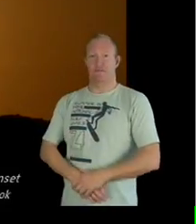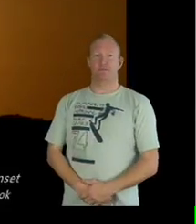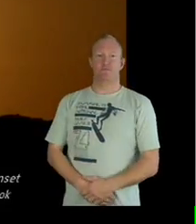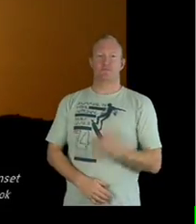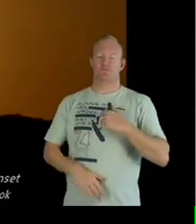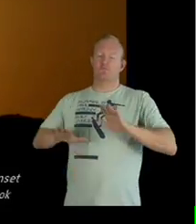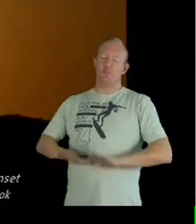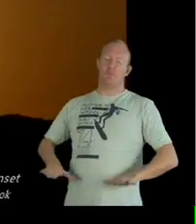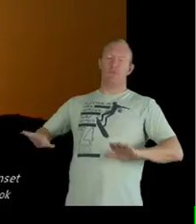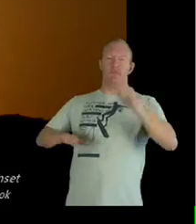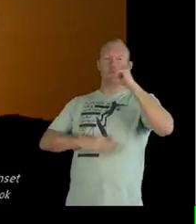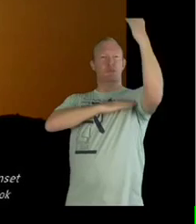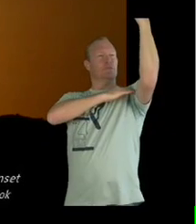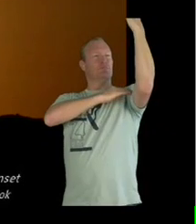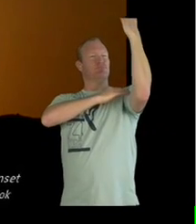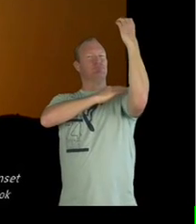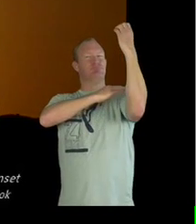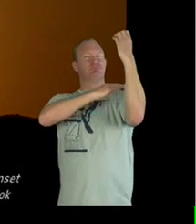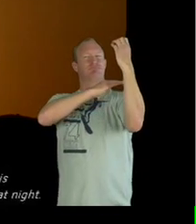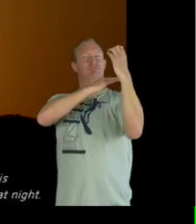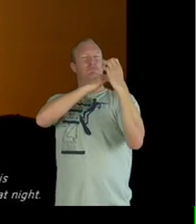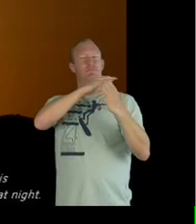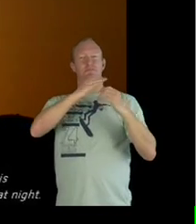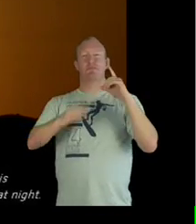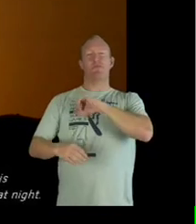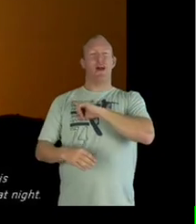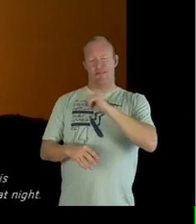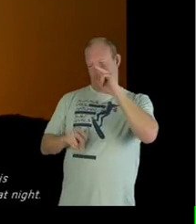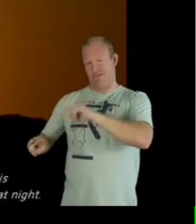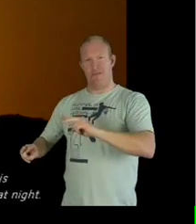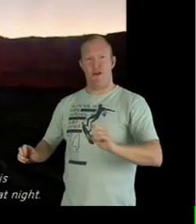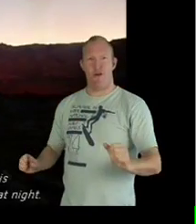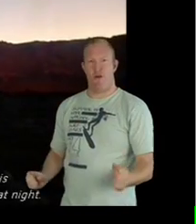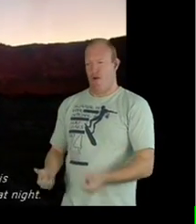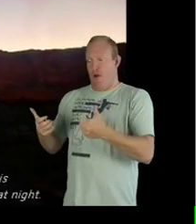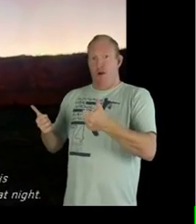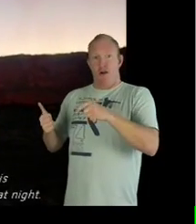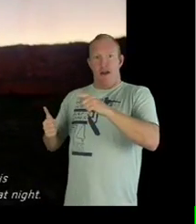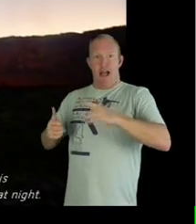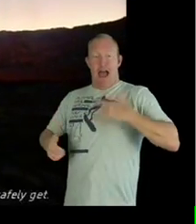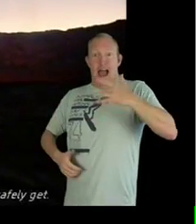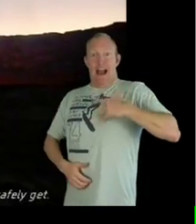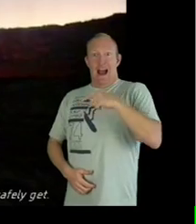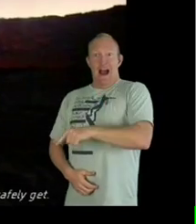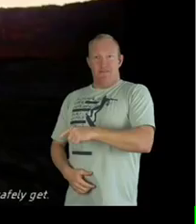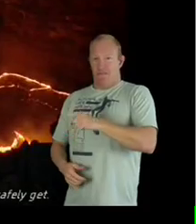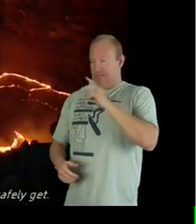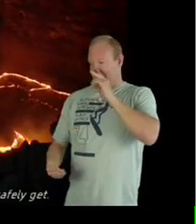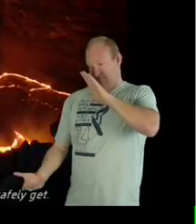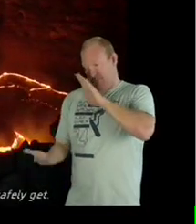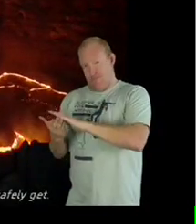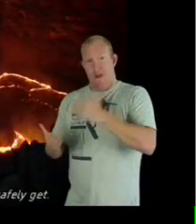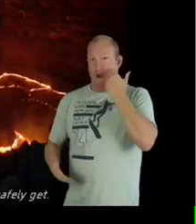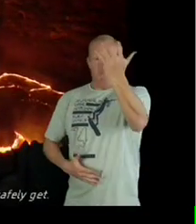I've waited until sunset to take a closer look because the lava is at its most spectacular at night. This is as close as I